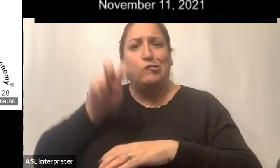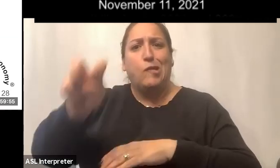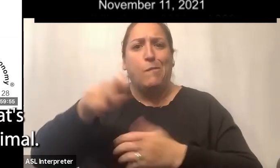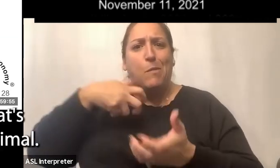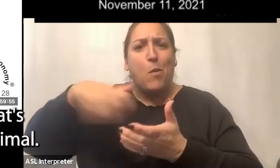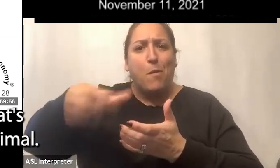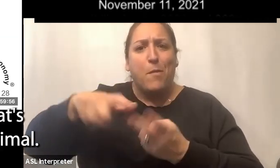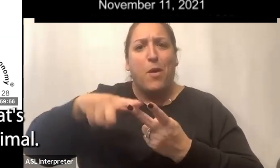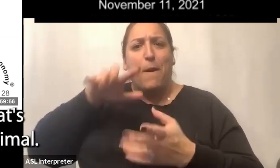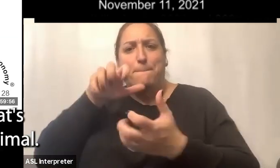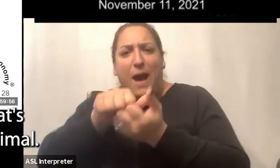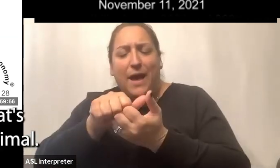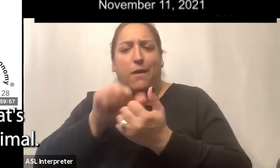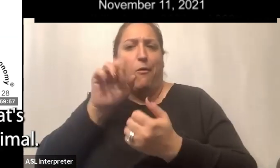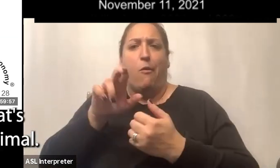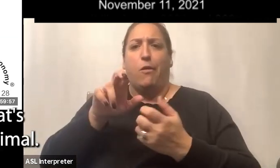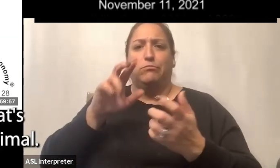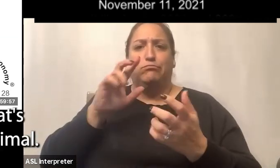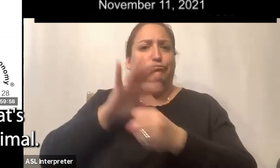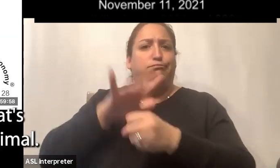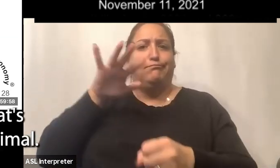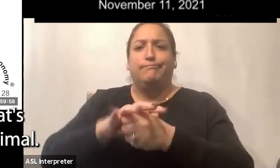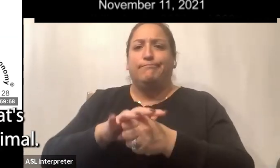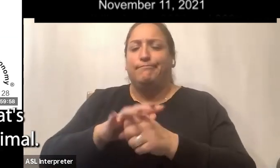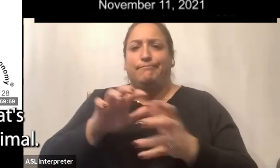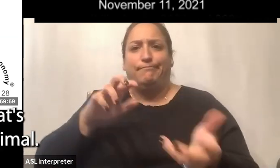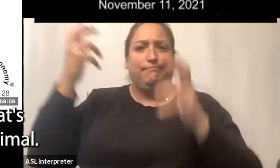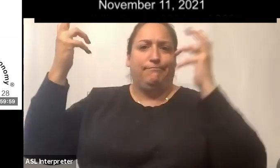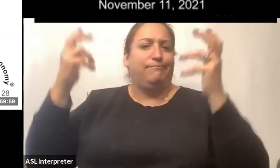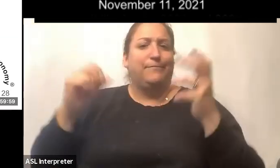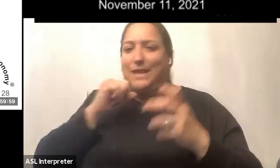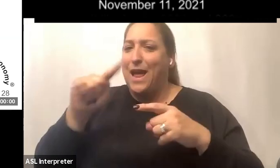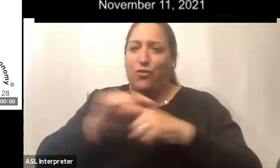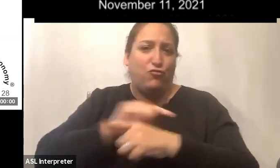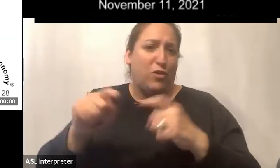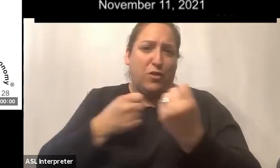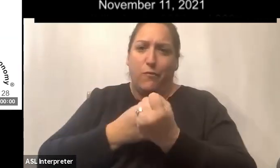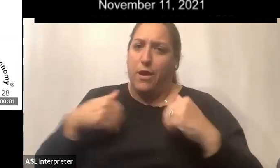biting, or just acting out, because that's really not a trained support animal.